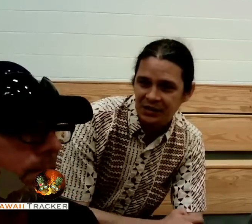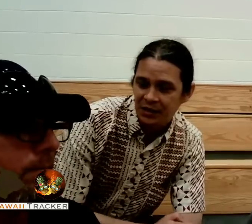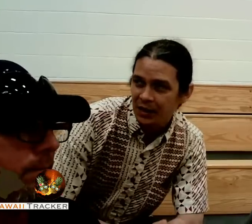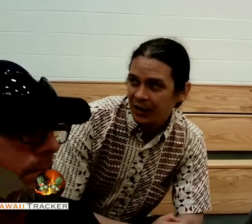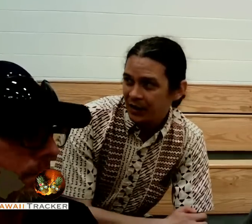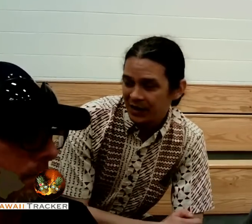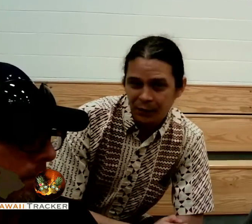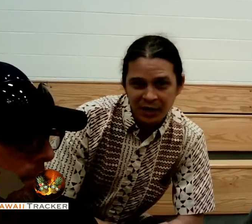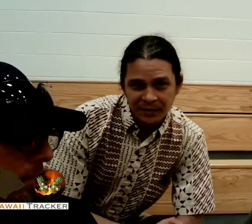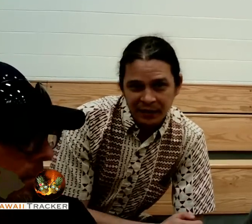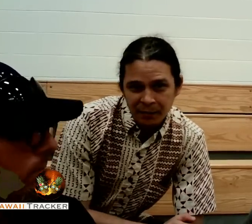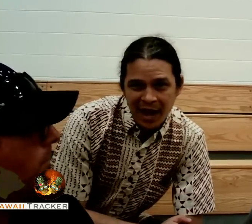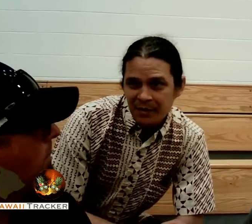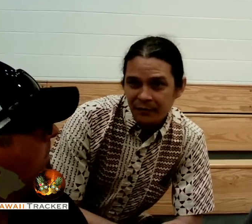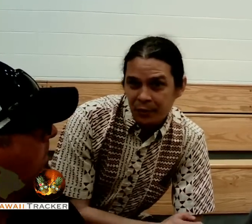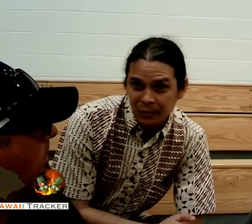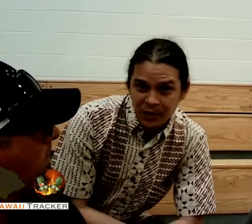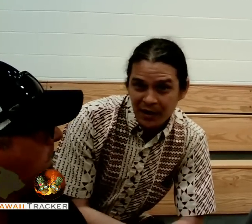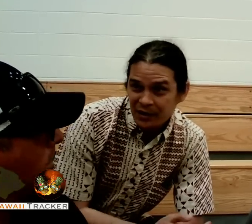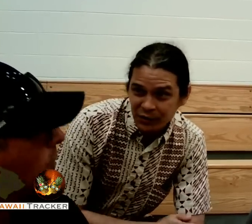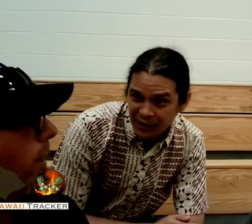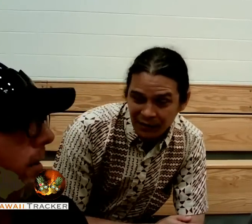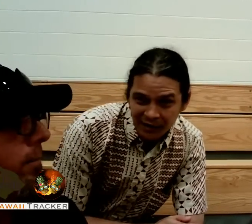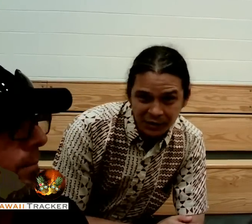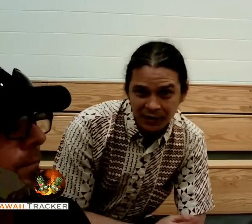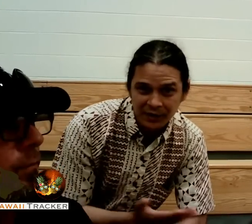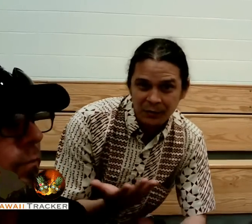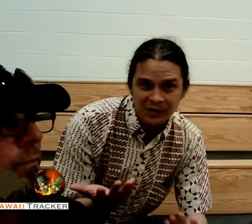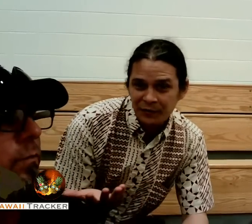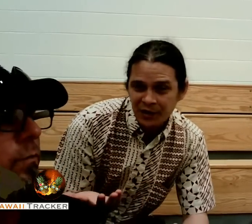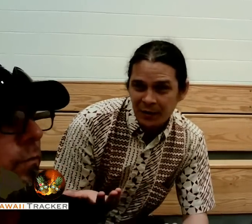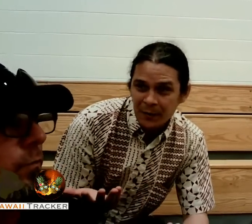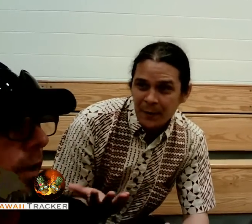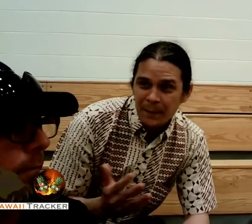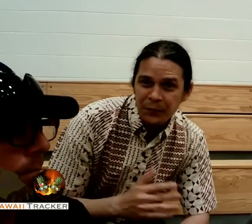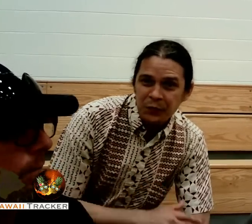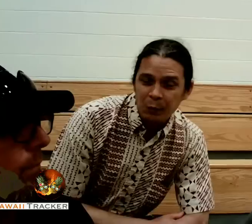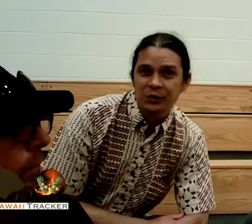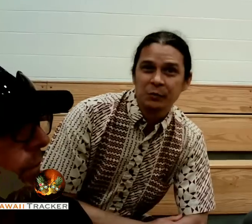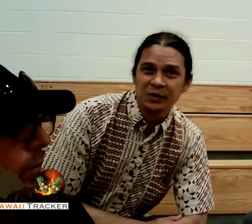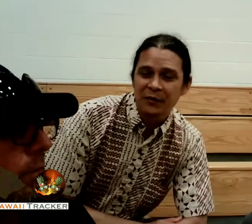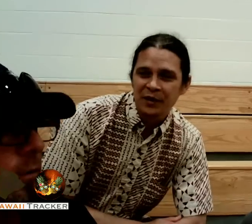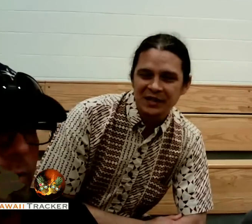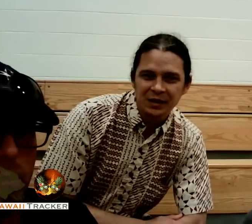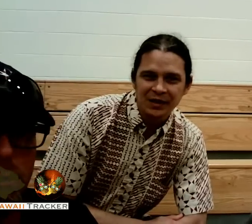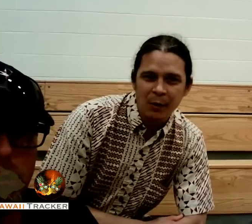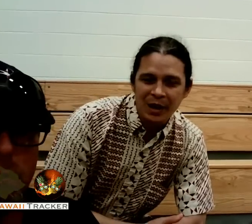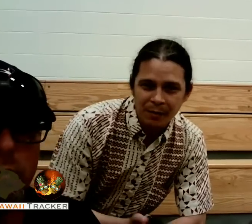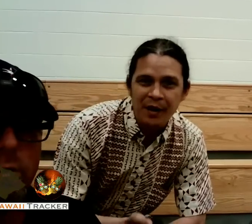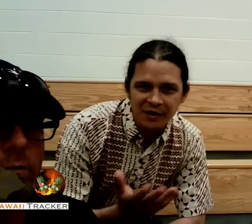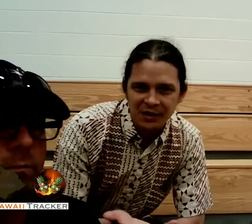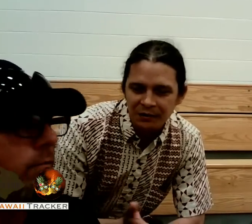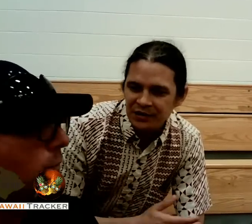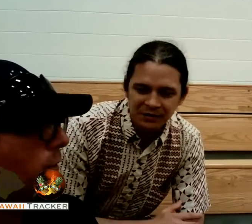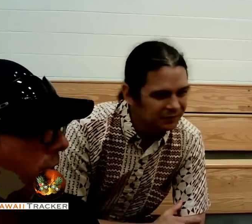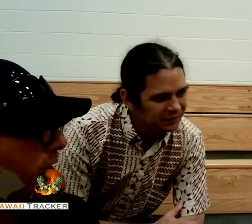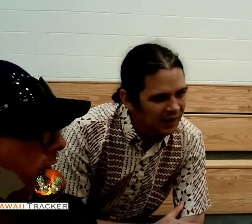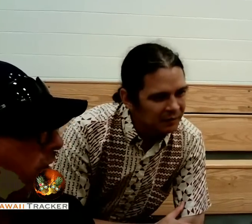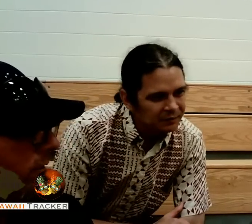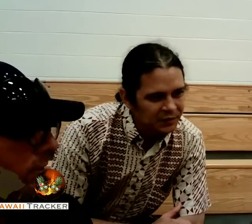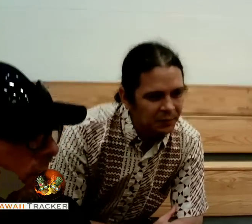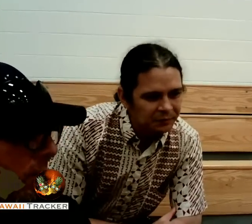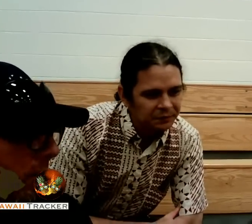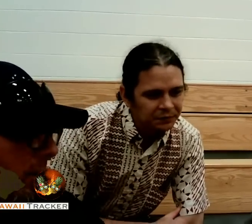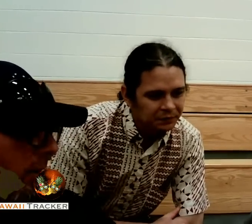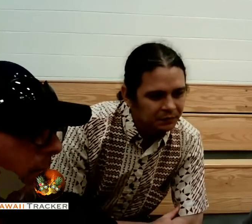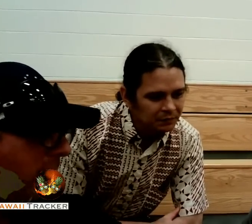2 decades. Volcanoes with the word magma for 2 decades already, right? So, like, what's different now? Yeah. We can't turn the mic. We want to prepare ourselves. We're good.